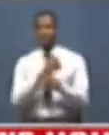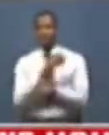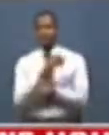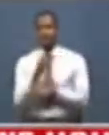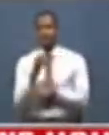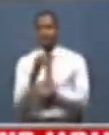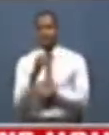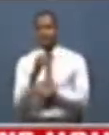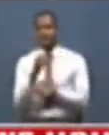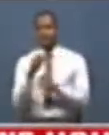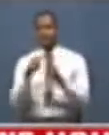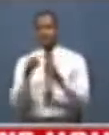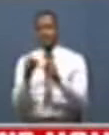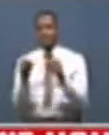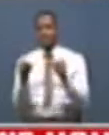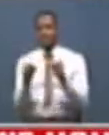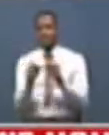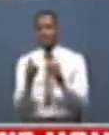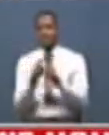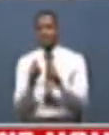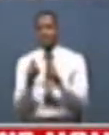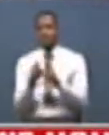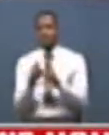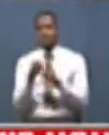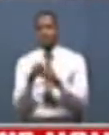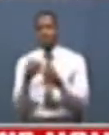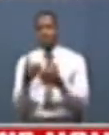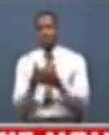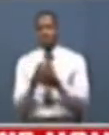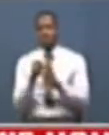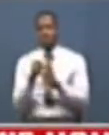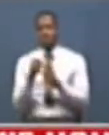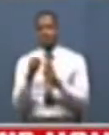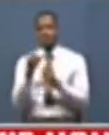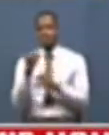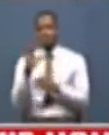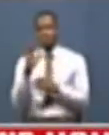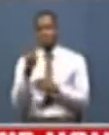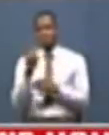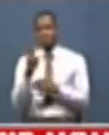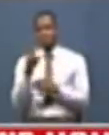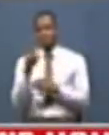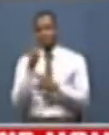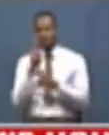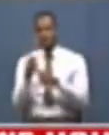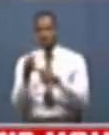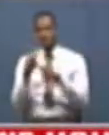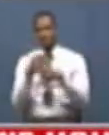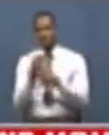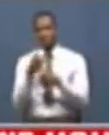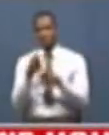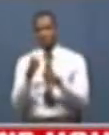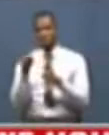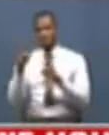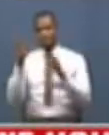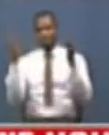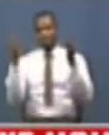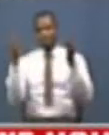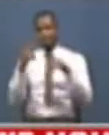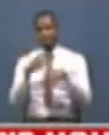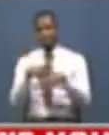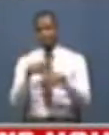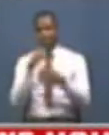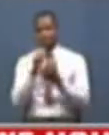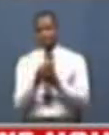populated areas but also in the new settlements. One observation made during the festive season is